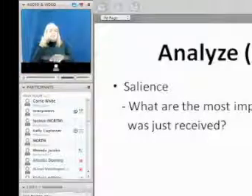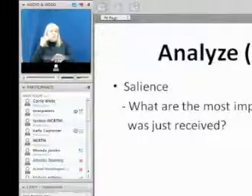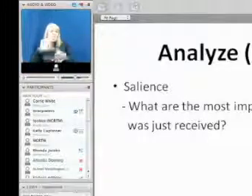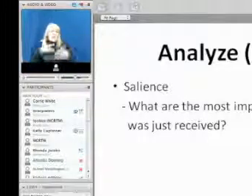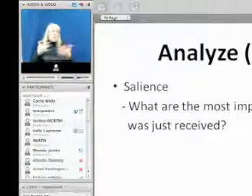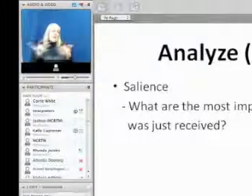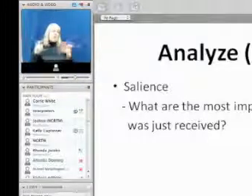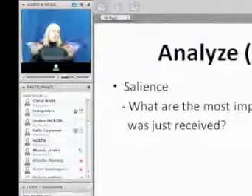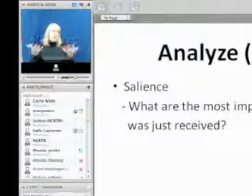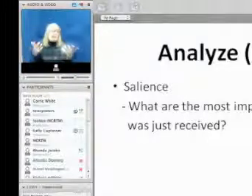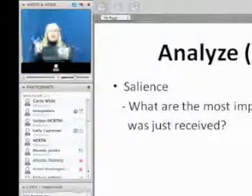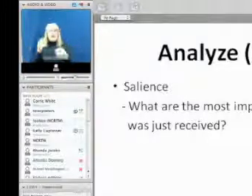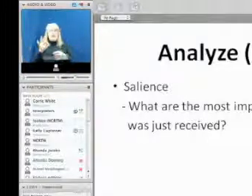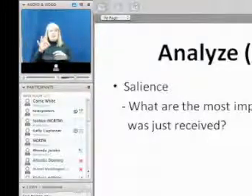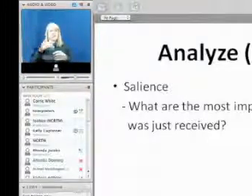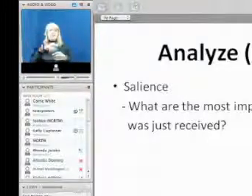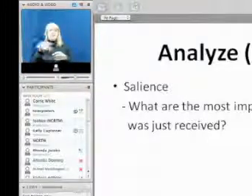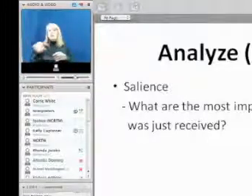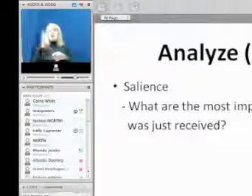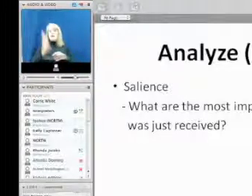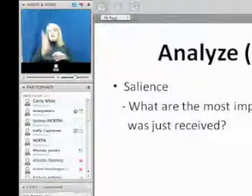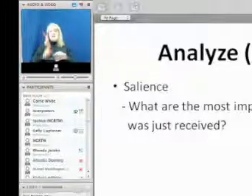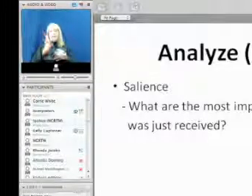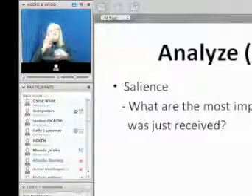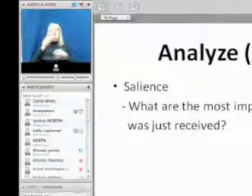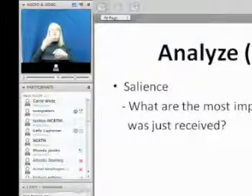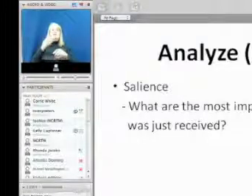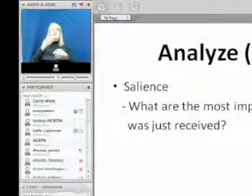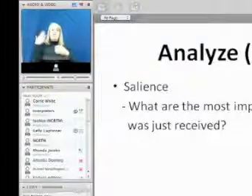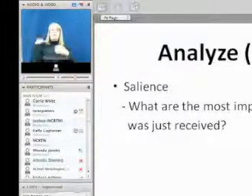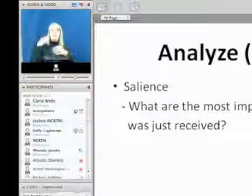Okay, never having done tactile interpreting, having a difficult time.